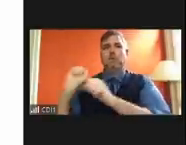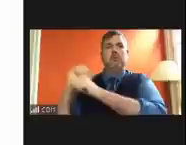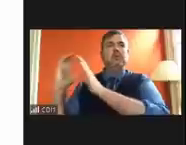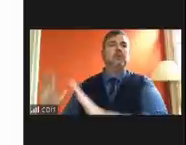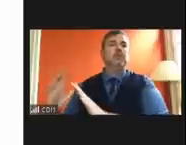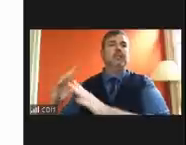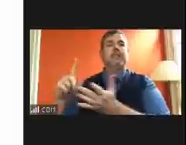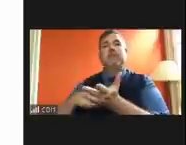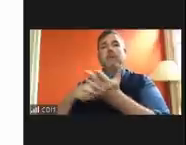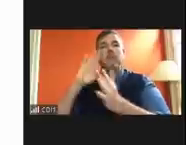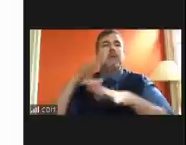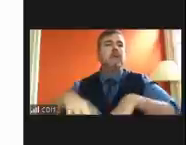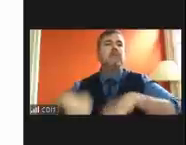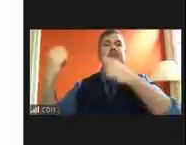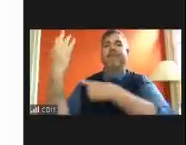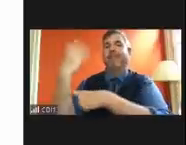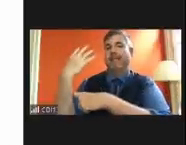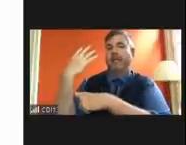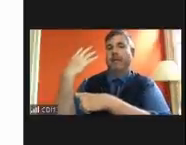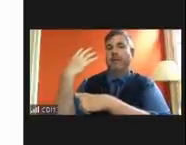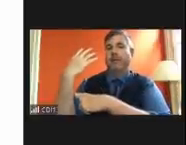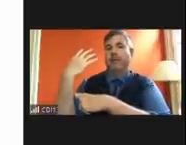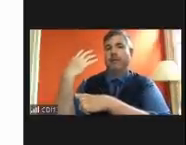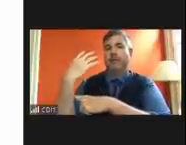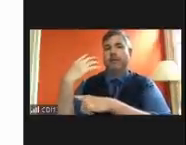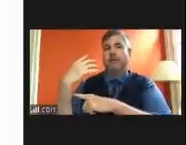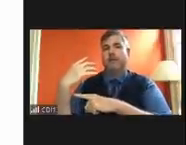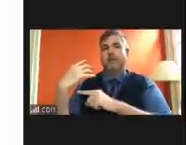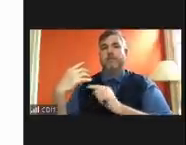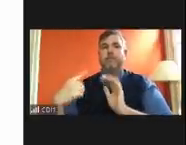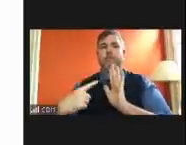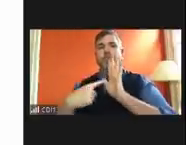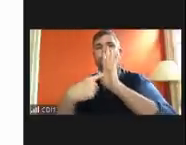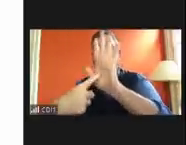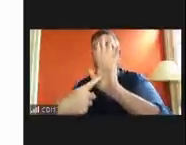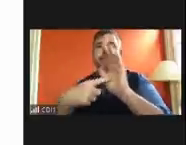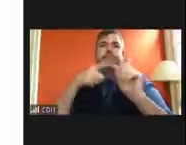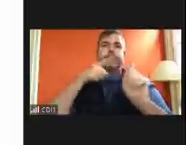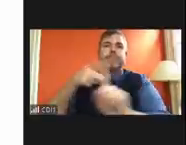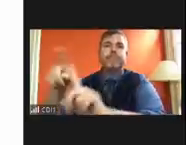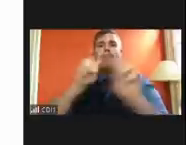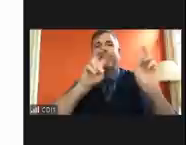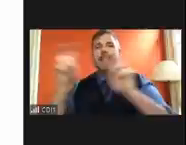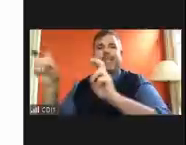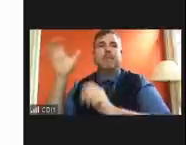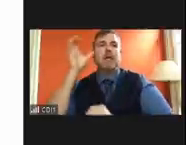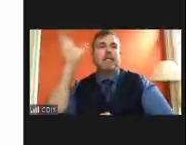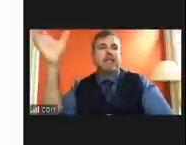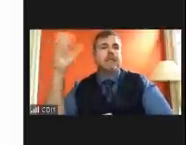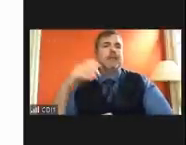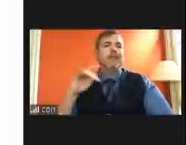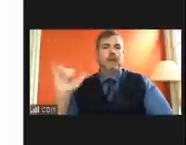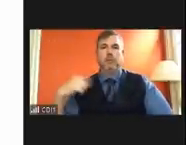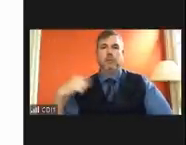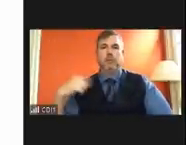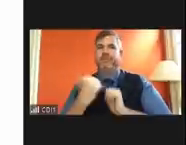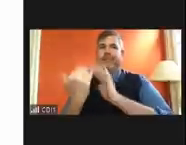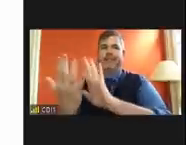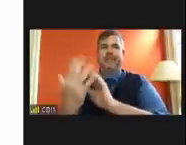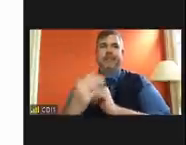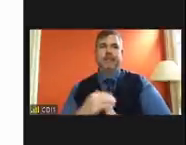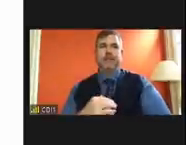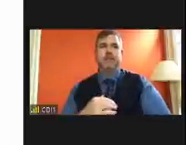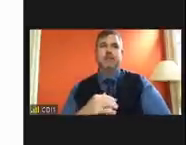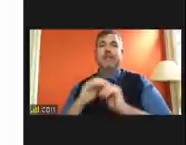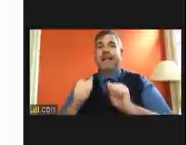to illustrate a theme or a concept that or a challenge that we're experiencing. And you can see those into your inbox,